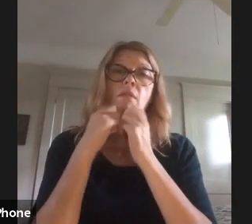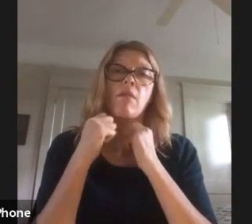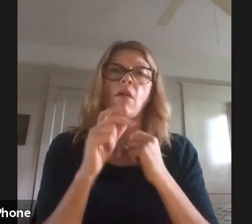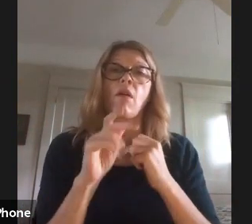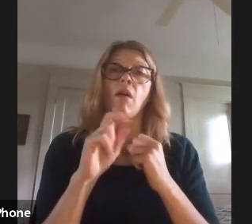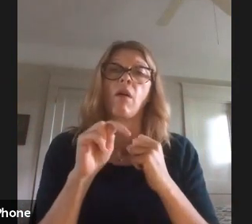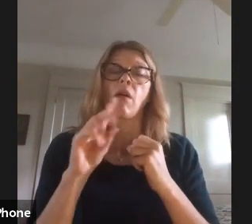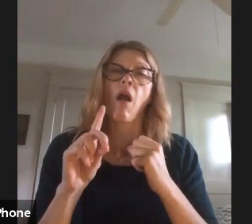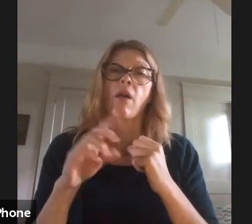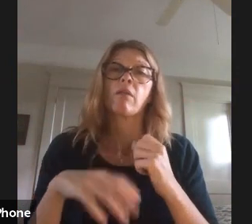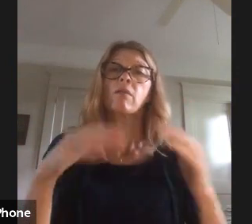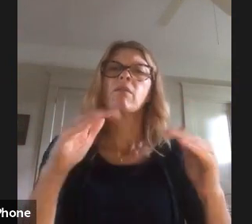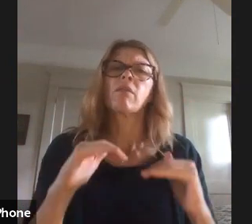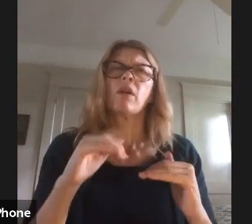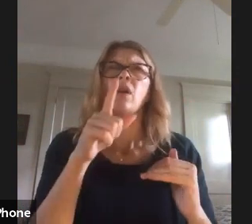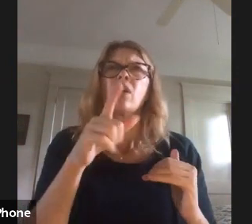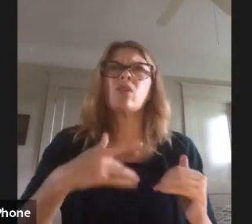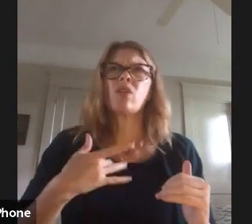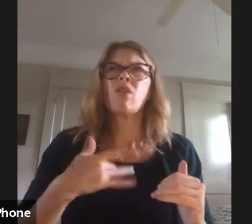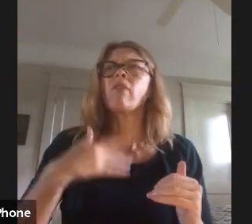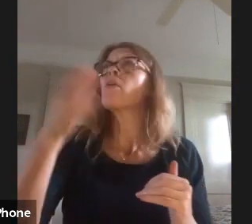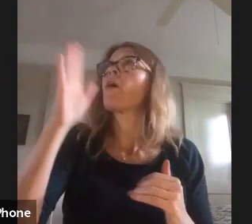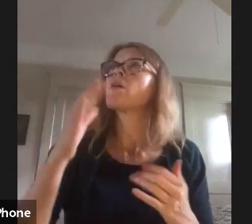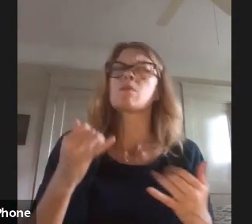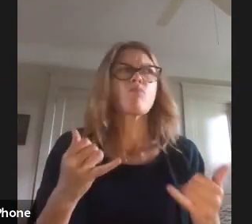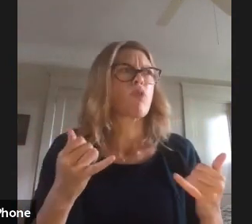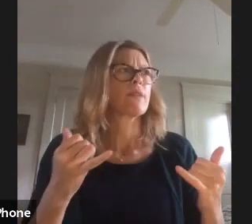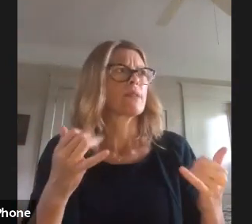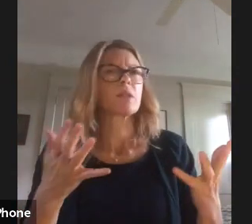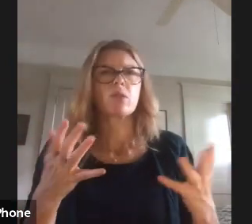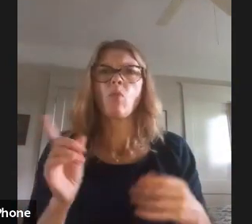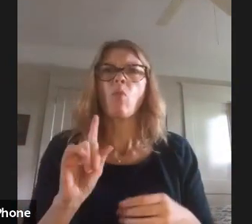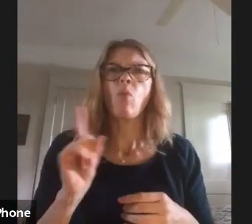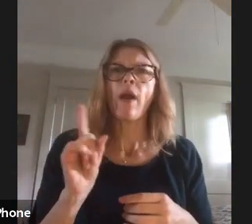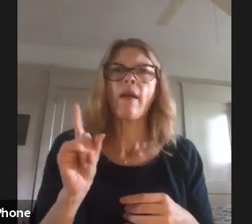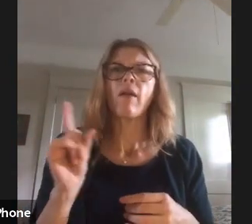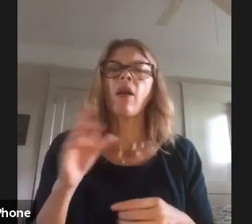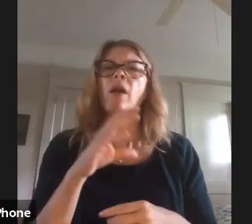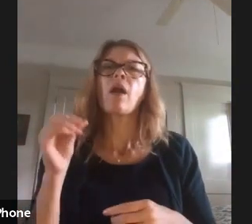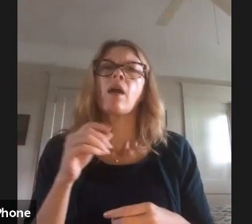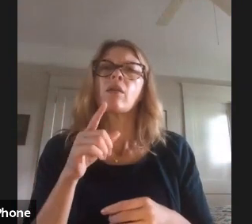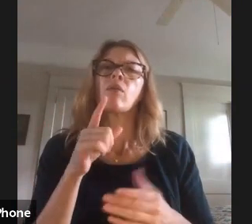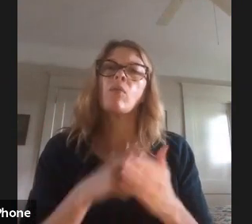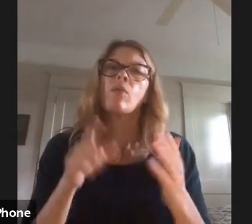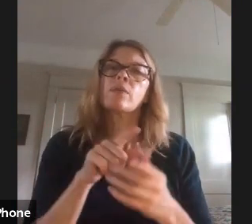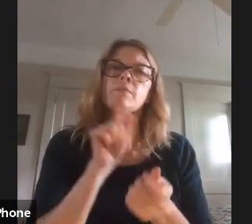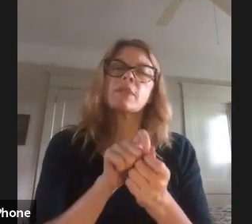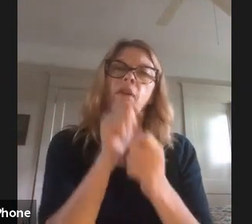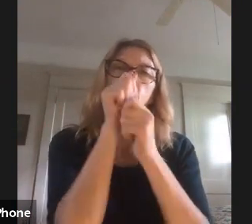Where were you most aware of God's presence, and what particular blessings did you receive?